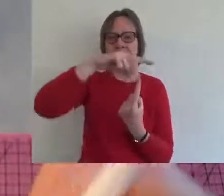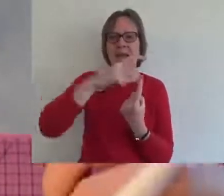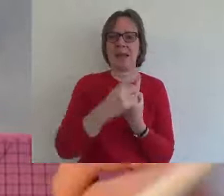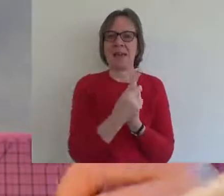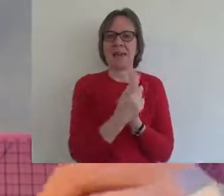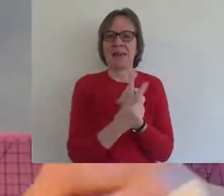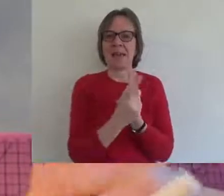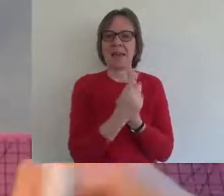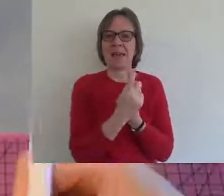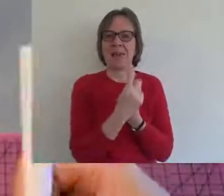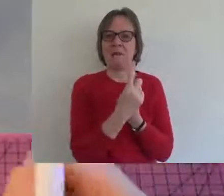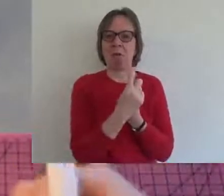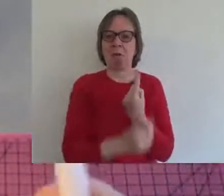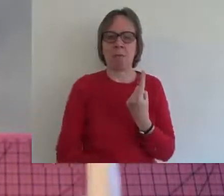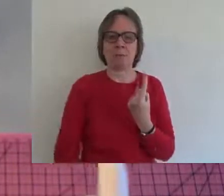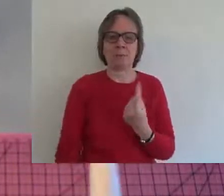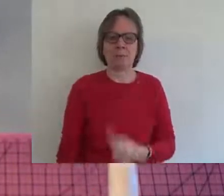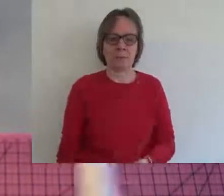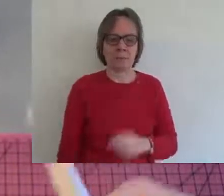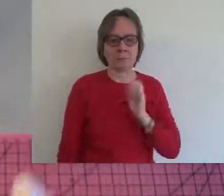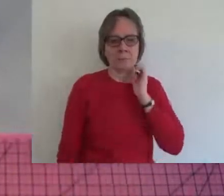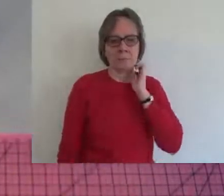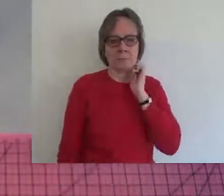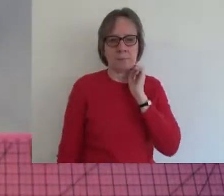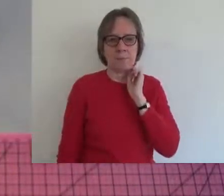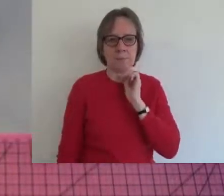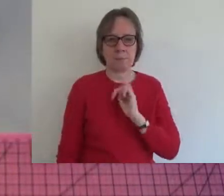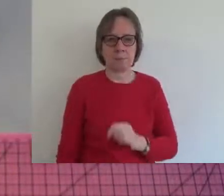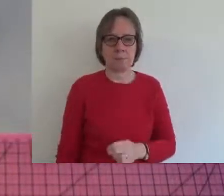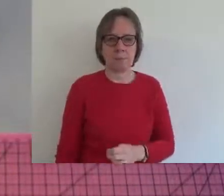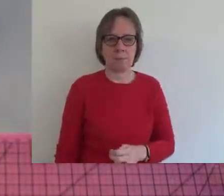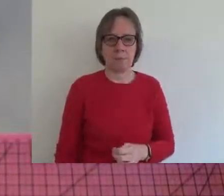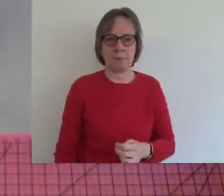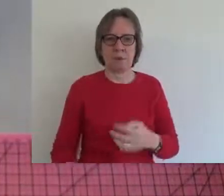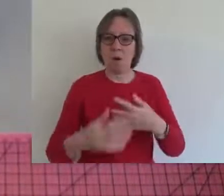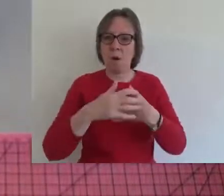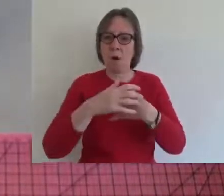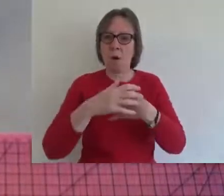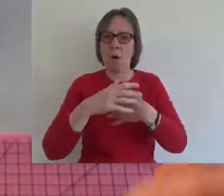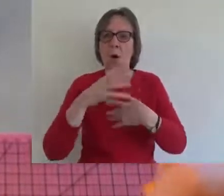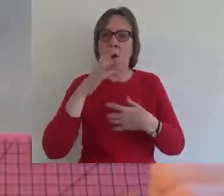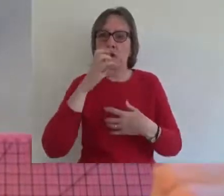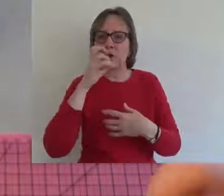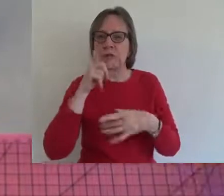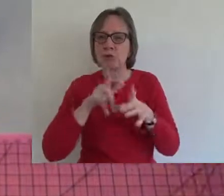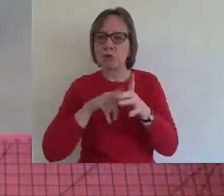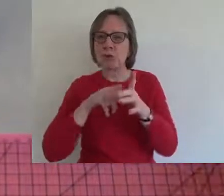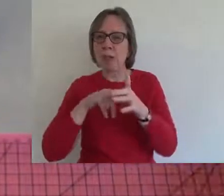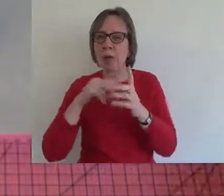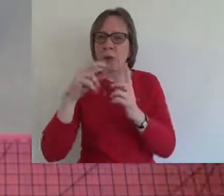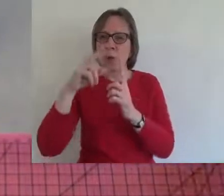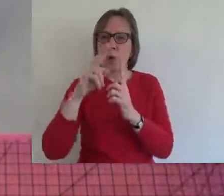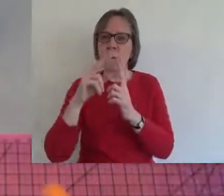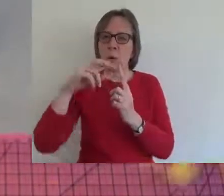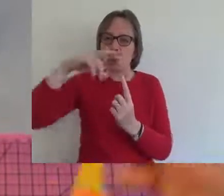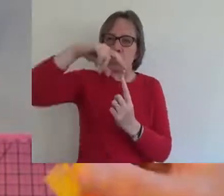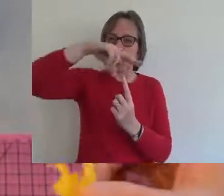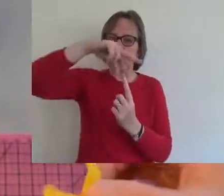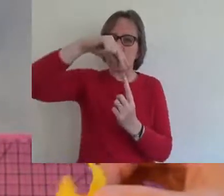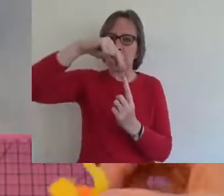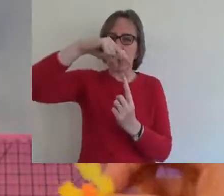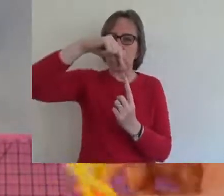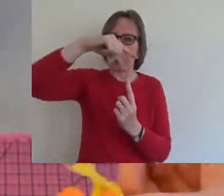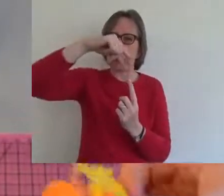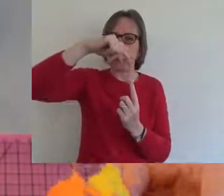To make my candle, and then I've got some little bits of orange and